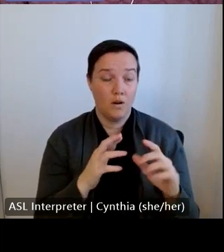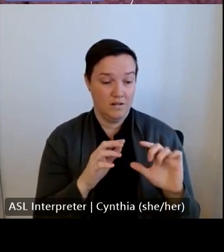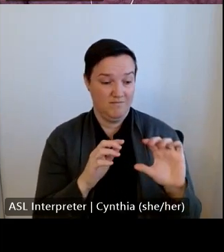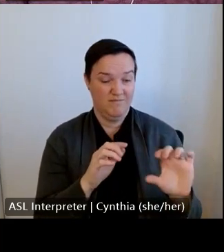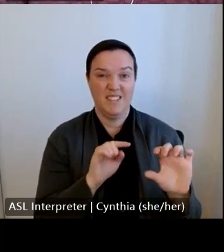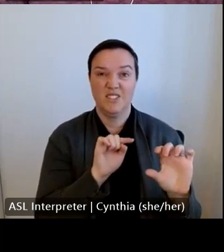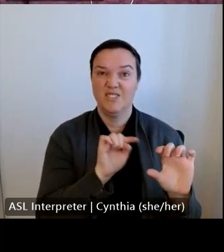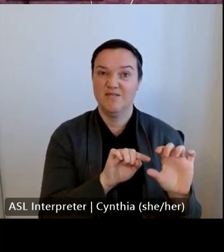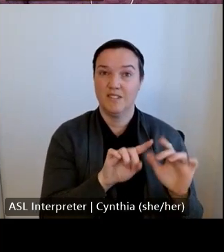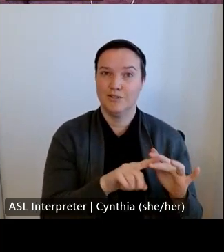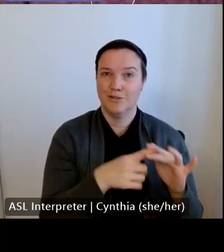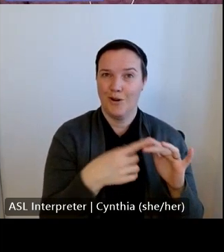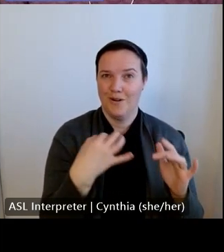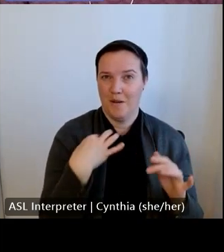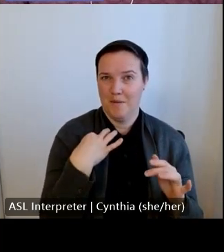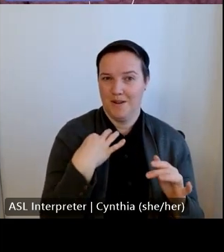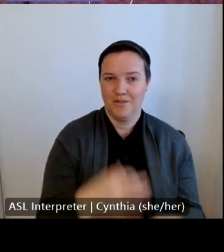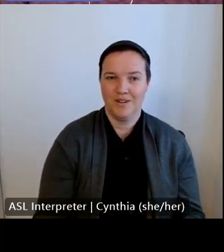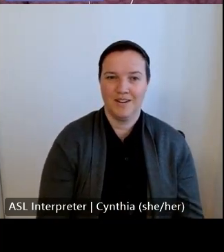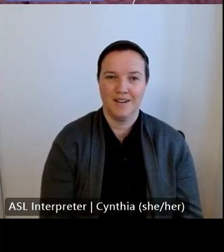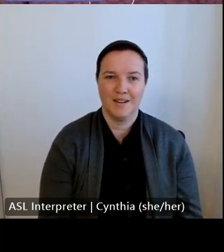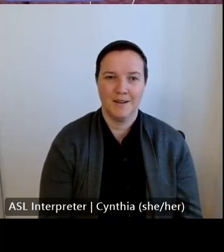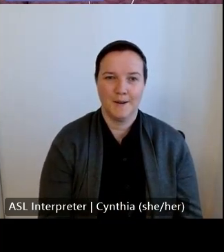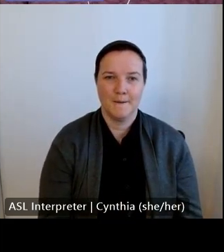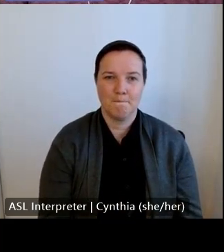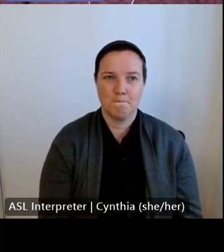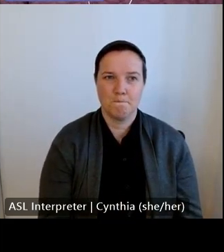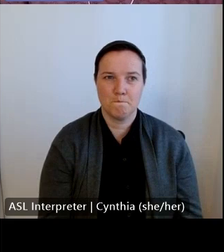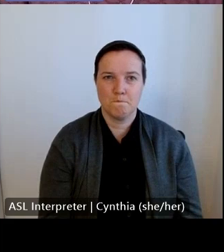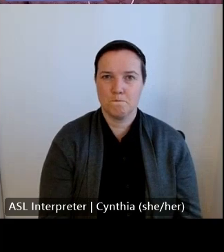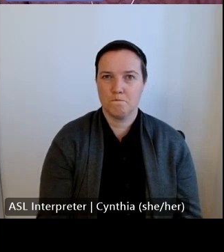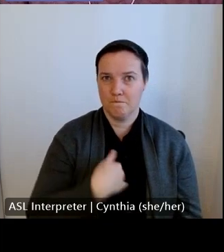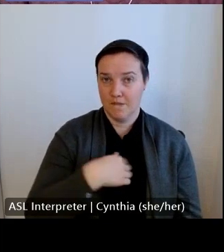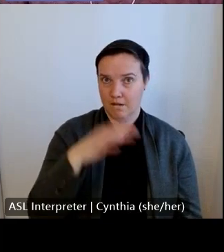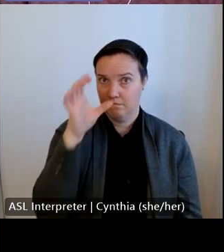Application. As a job seeker, if I start